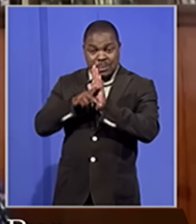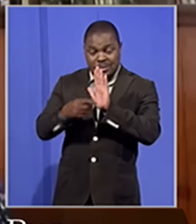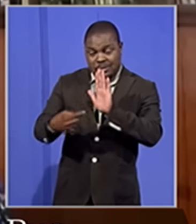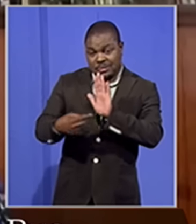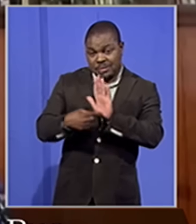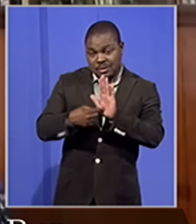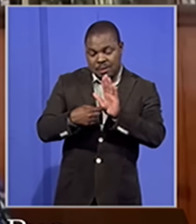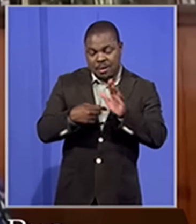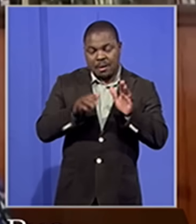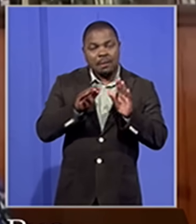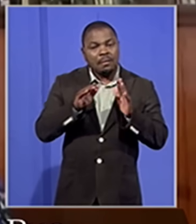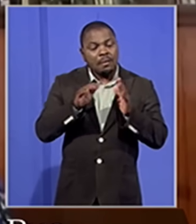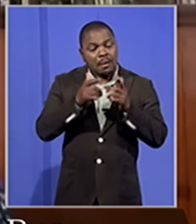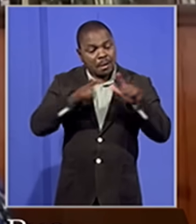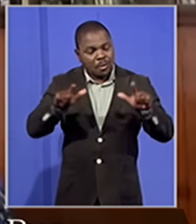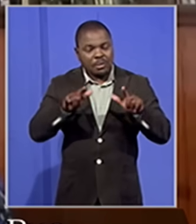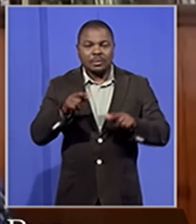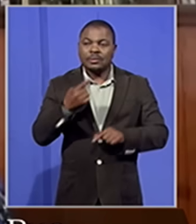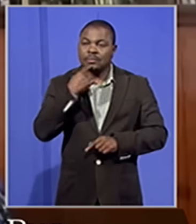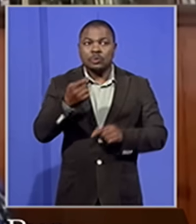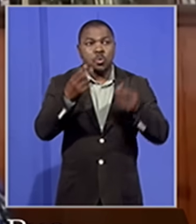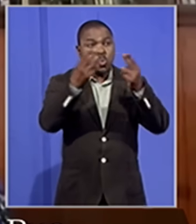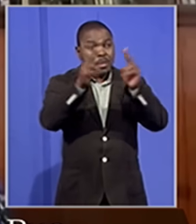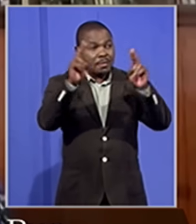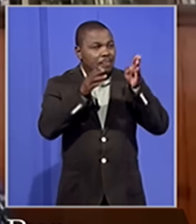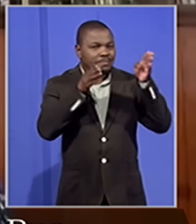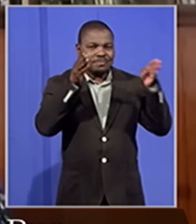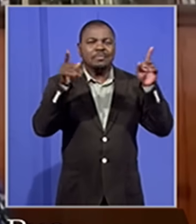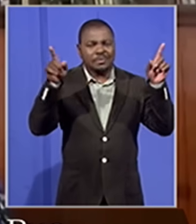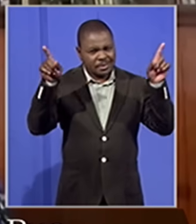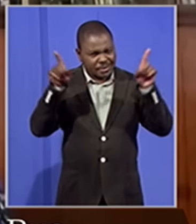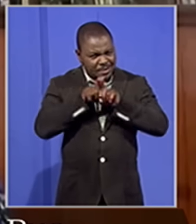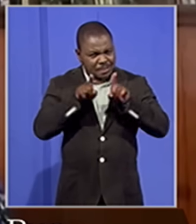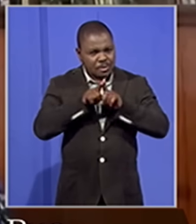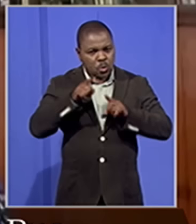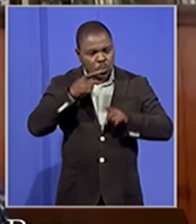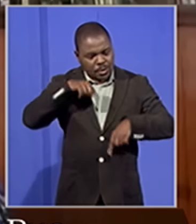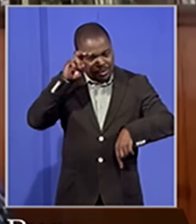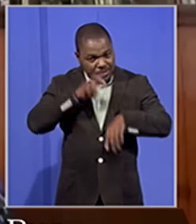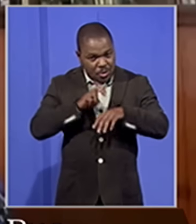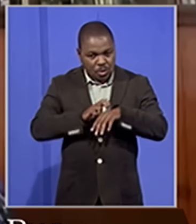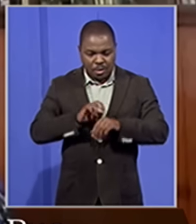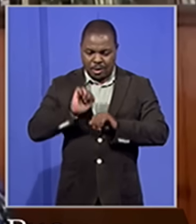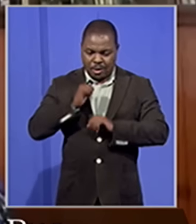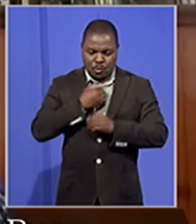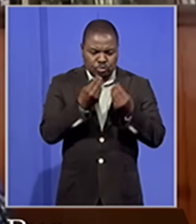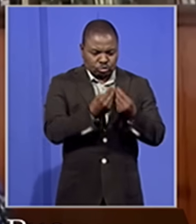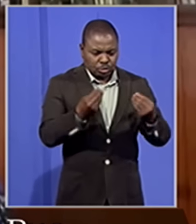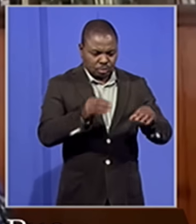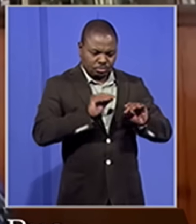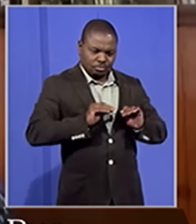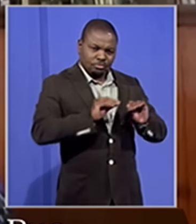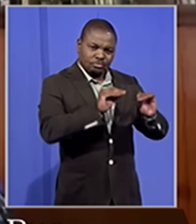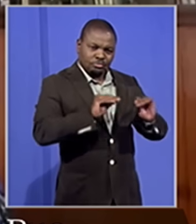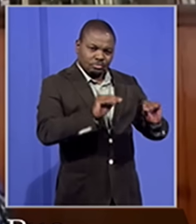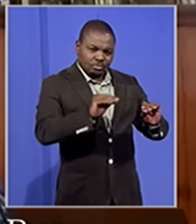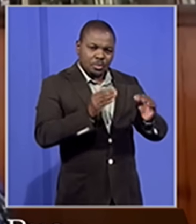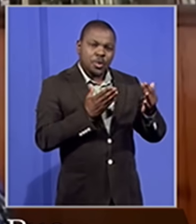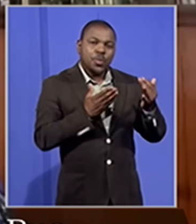le bontsha hore le di-university mona re se re tlameha hore re rute bana ba rona kapa baithuti